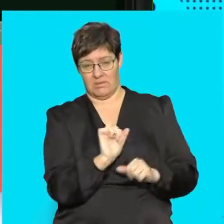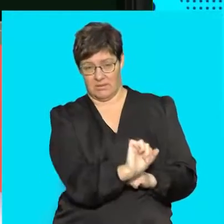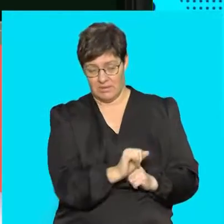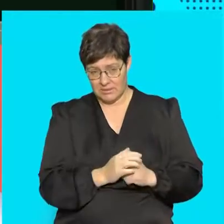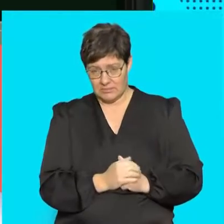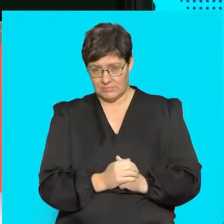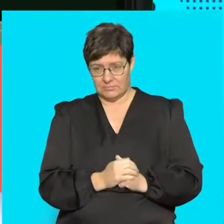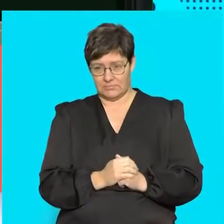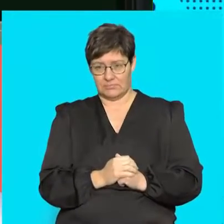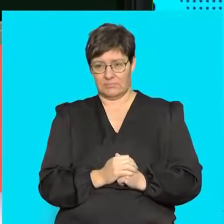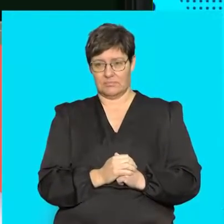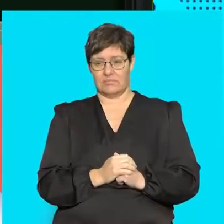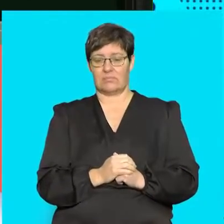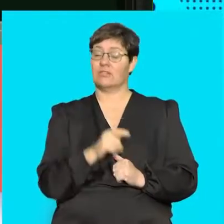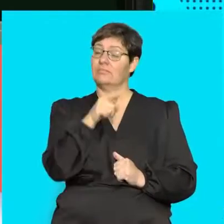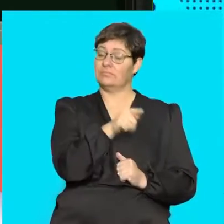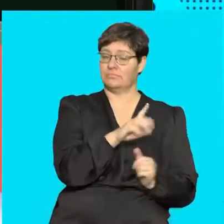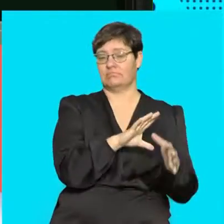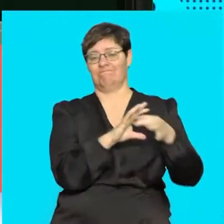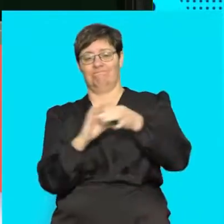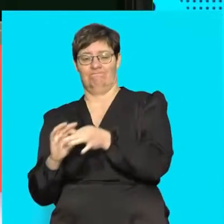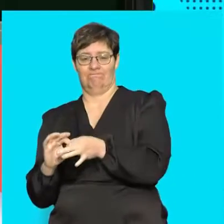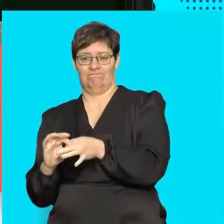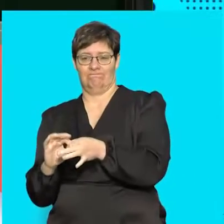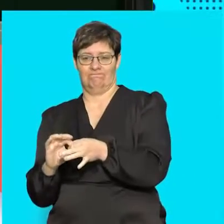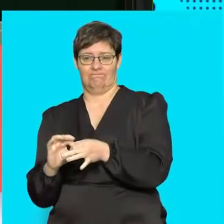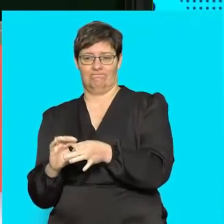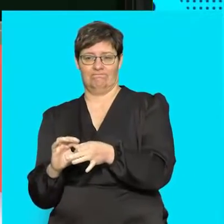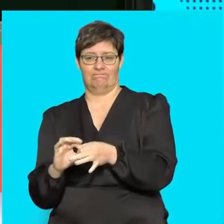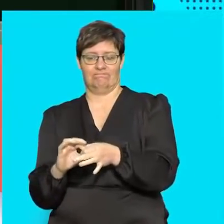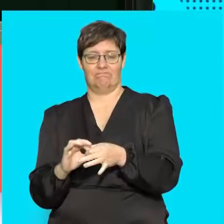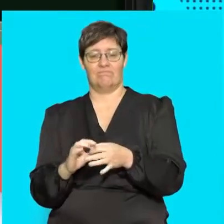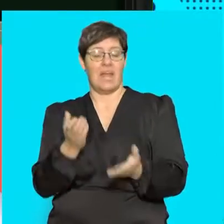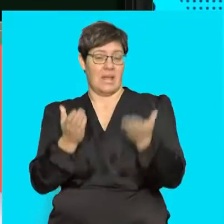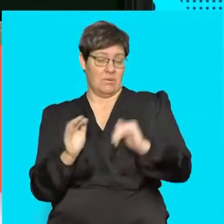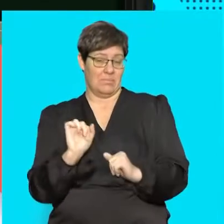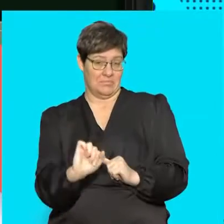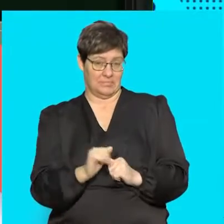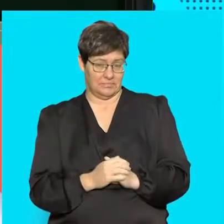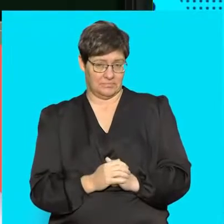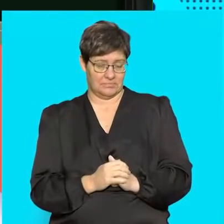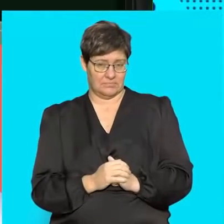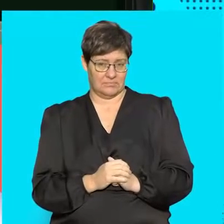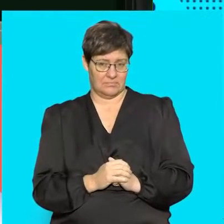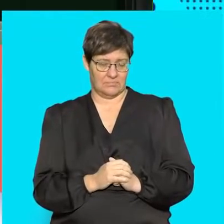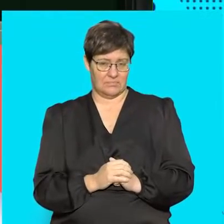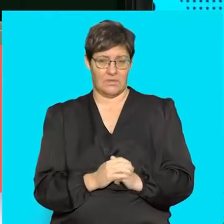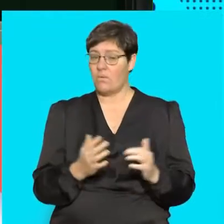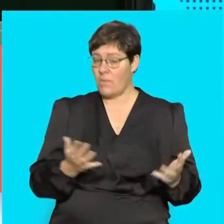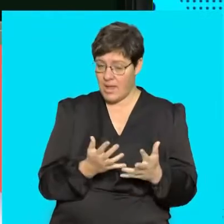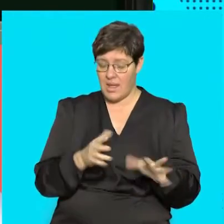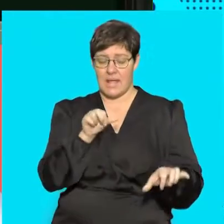at his principle and how that links up to the equilibrium